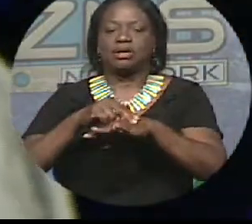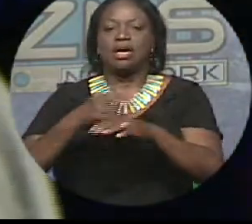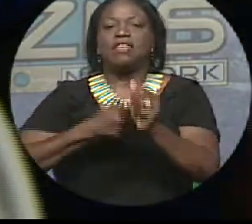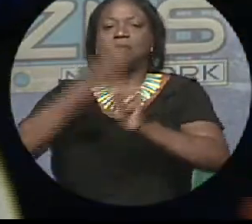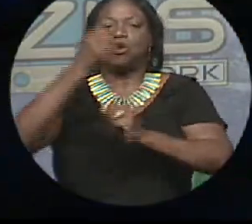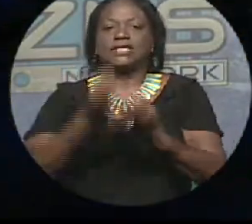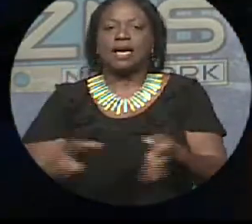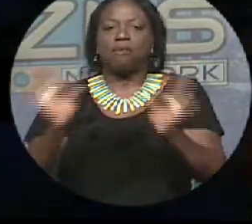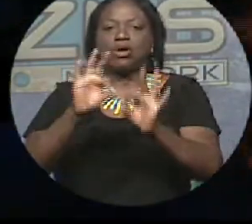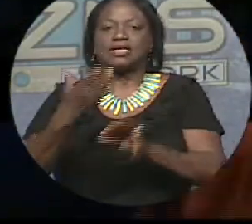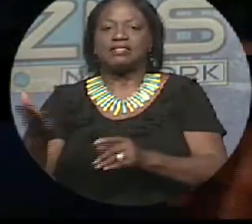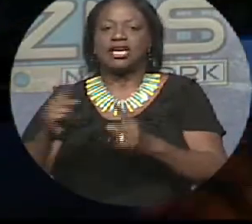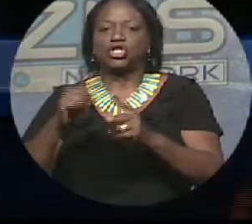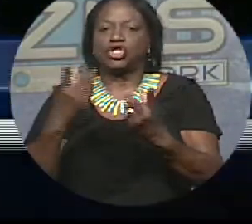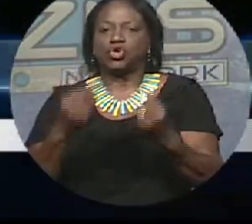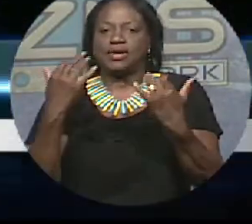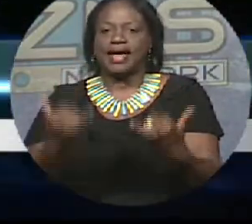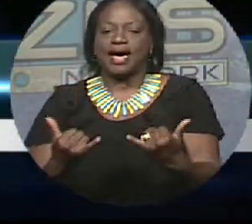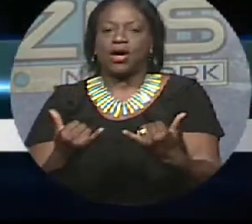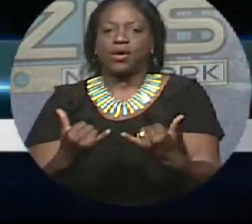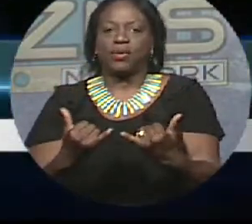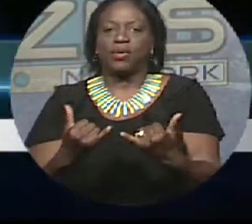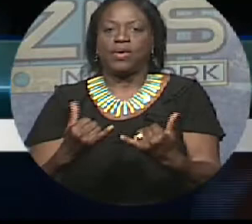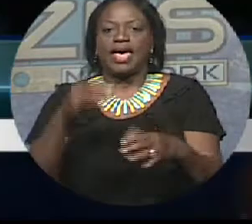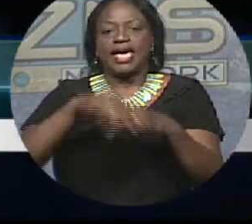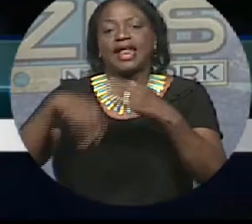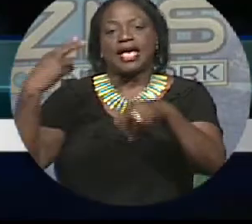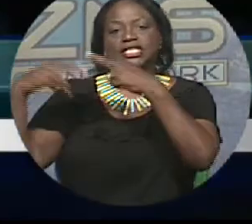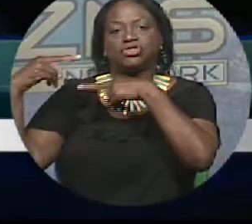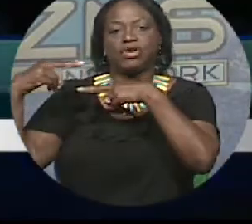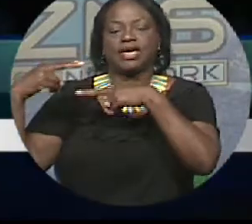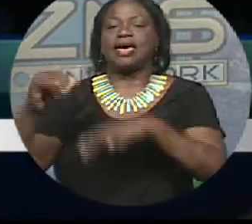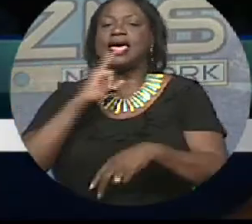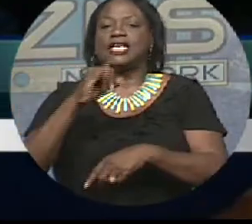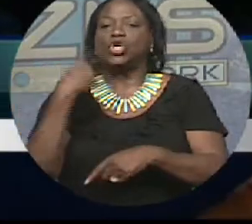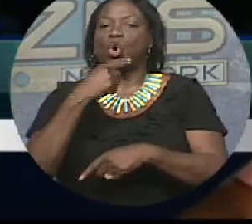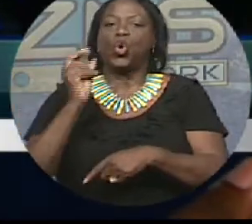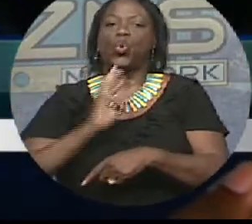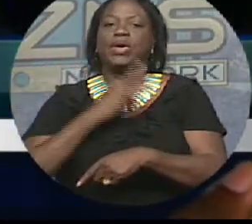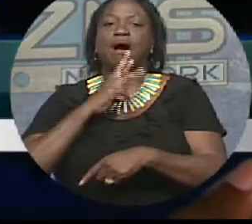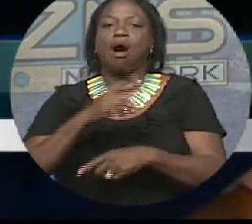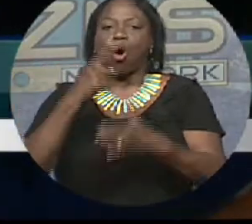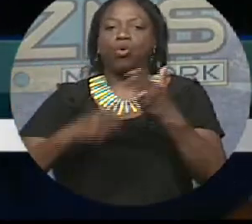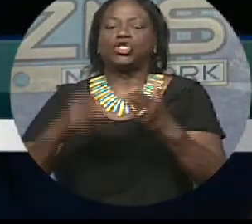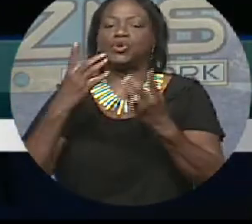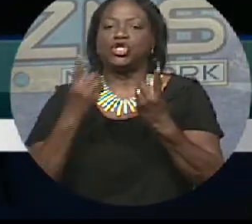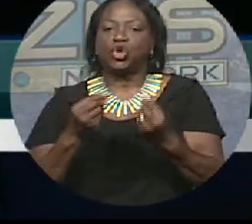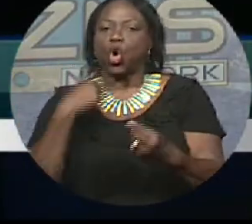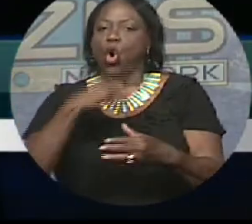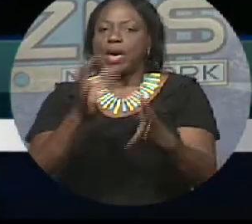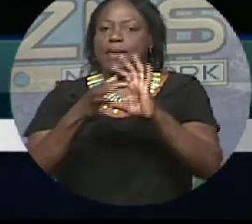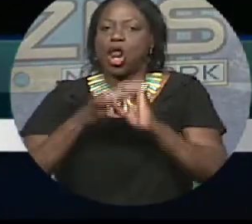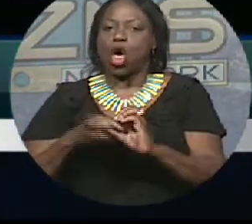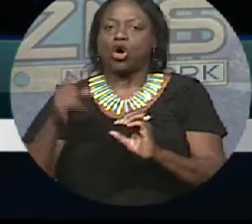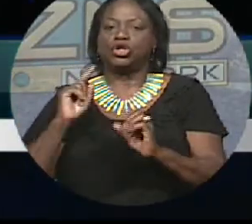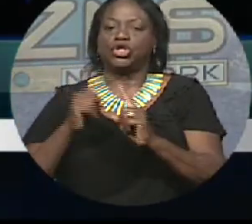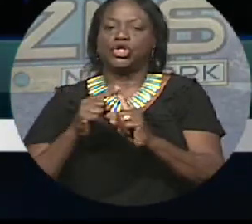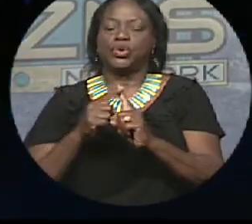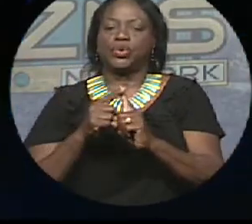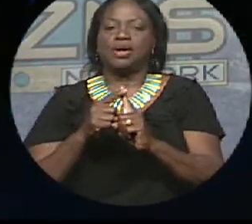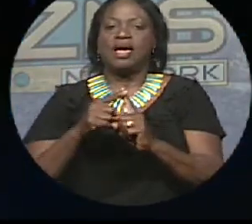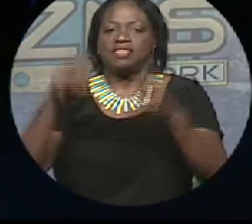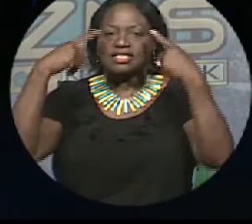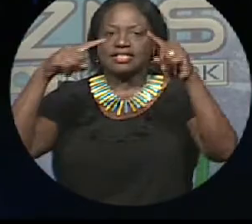that we can do right now in this stage in our history. It's who we are, what we do, who we belong to, the heirs and